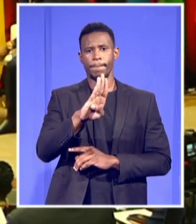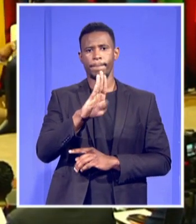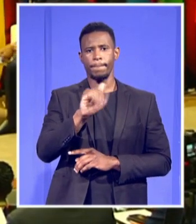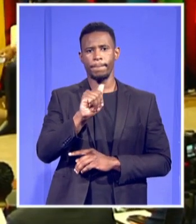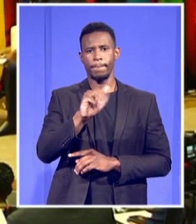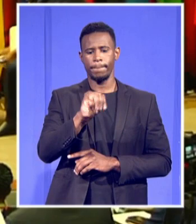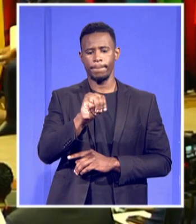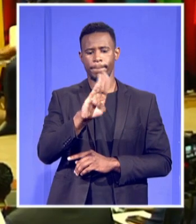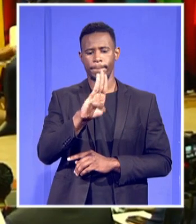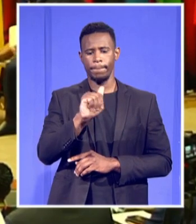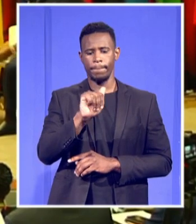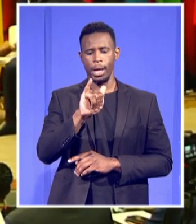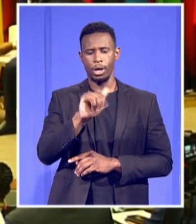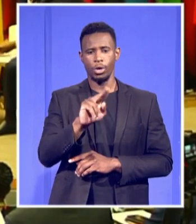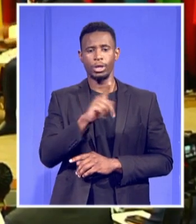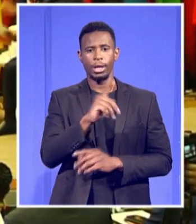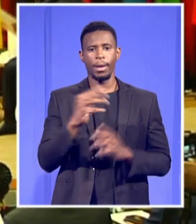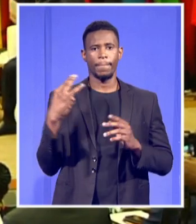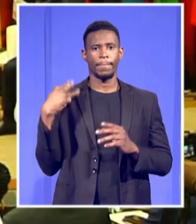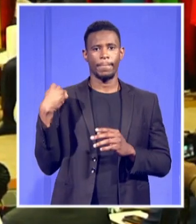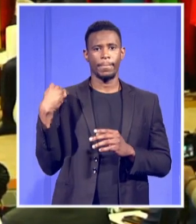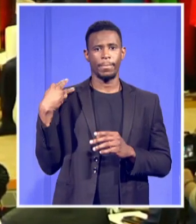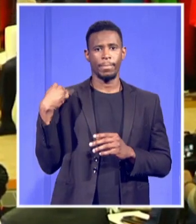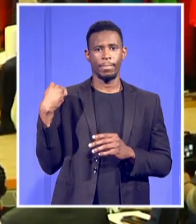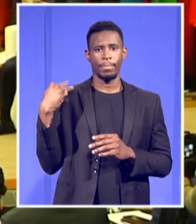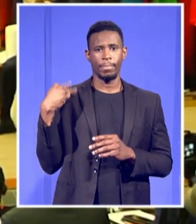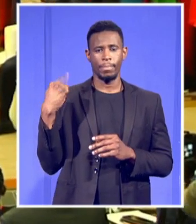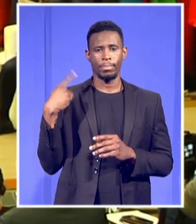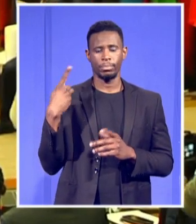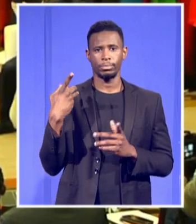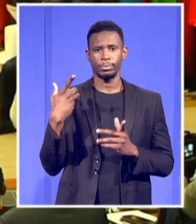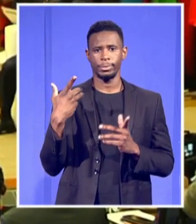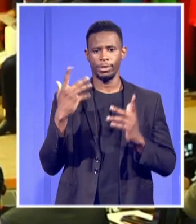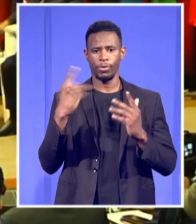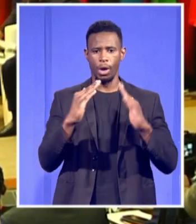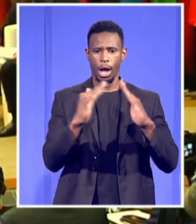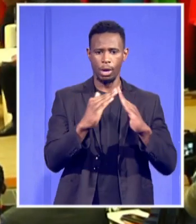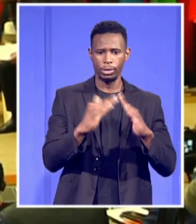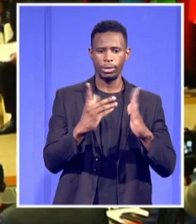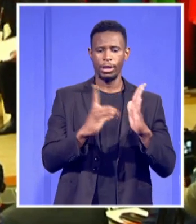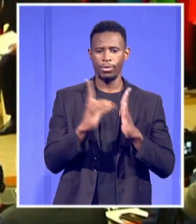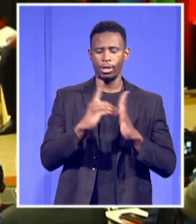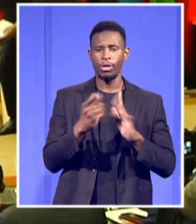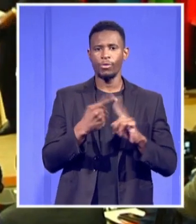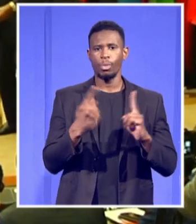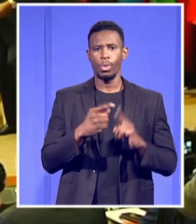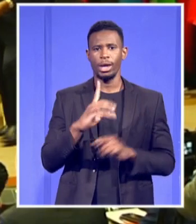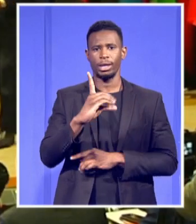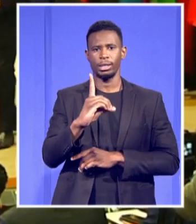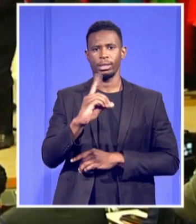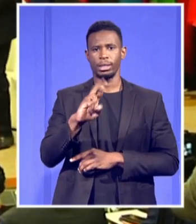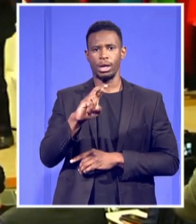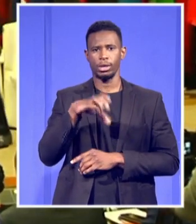and Housing of the Government of the Democratic Republic of Congo, to make his statement of support.